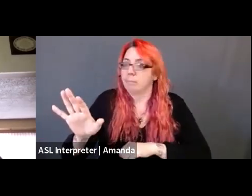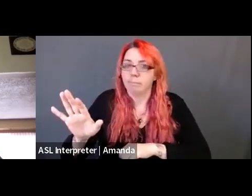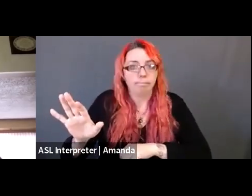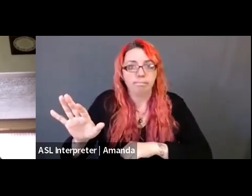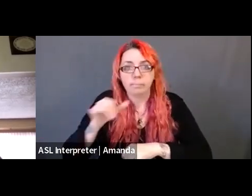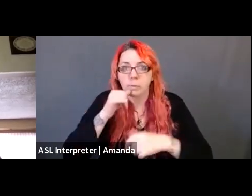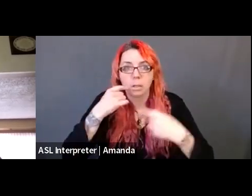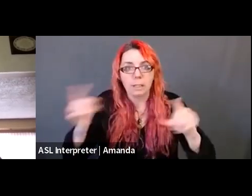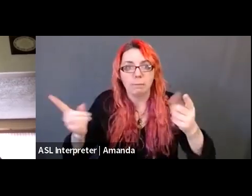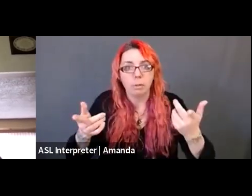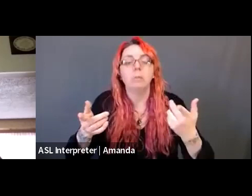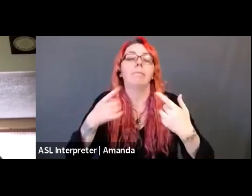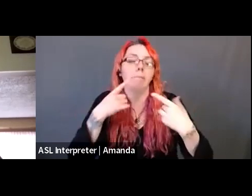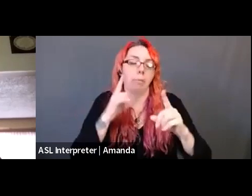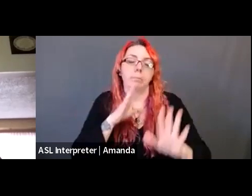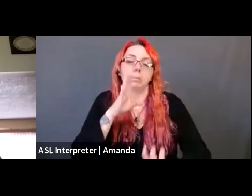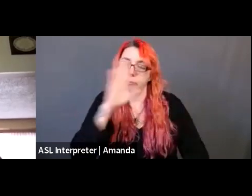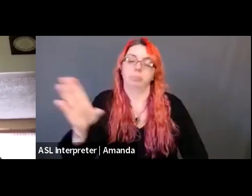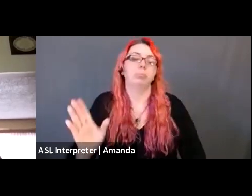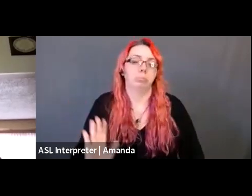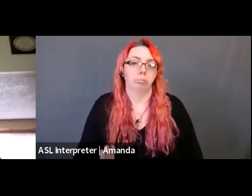it might be a way to kind of quickly just say, this is